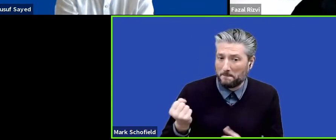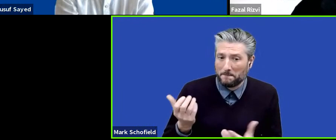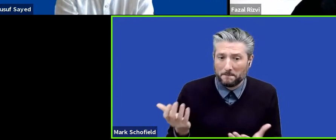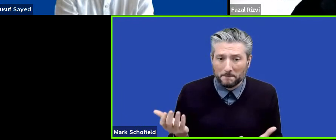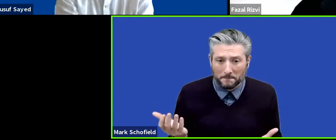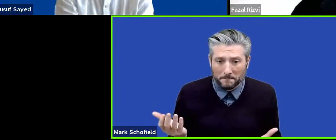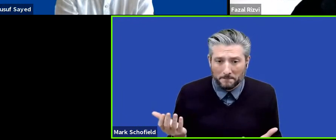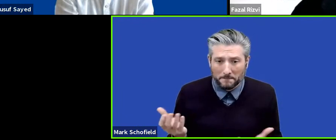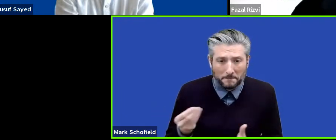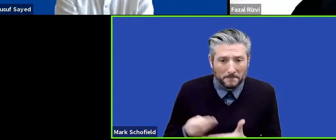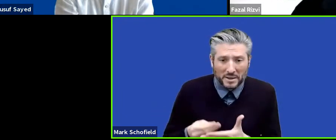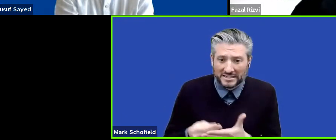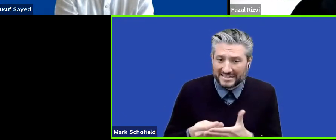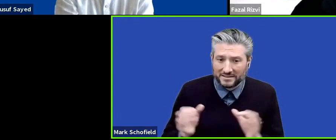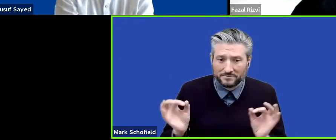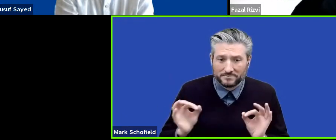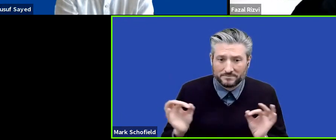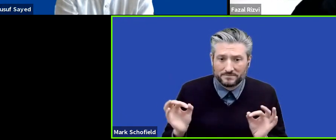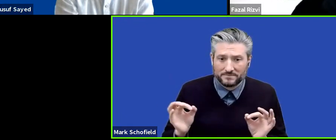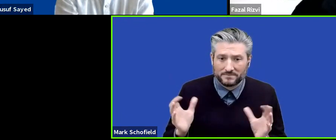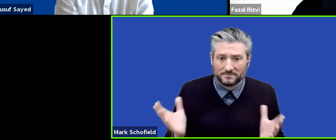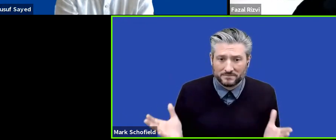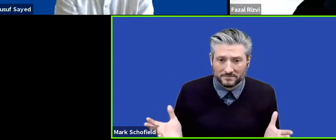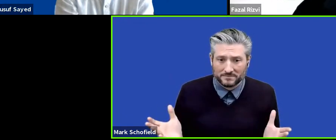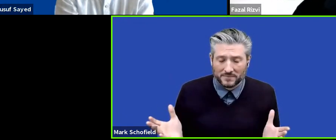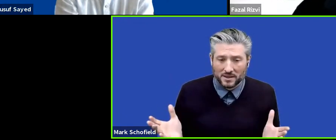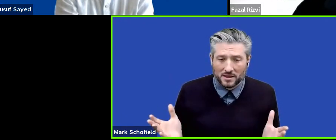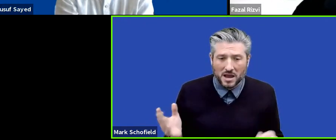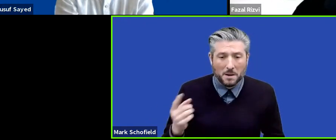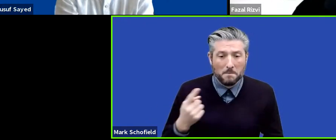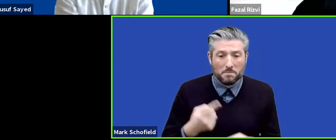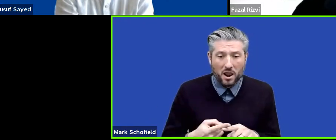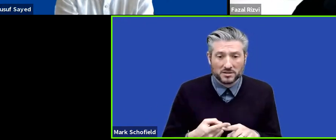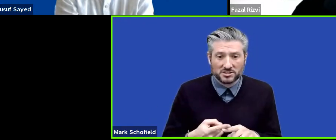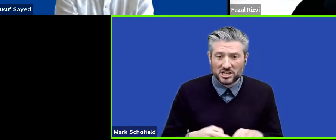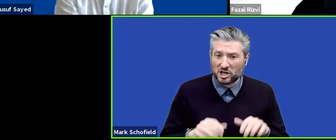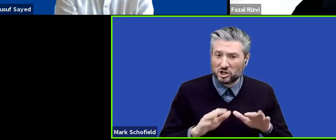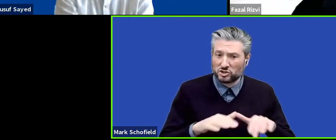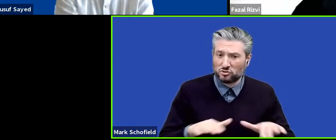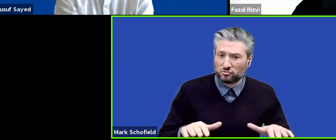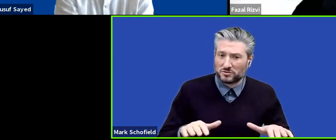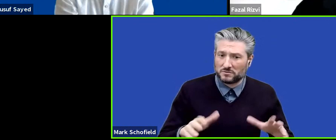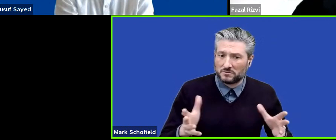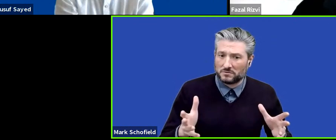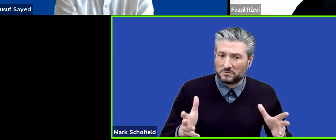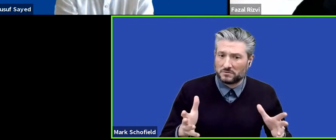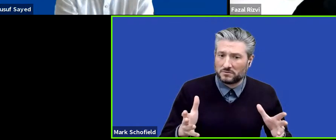of society, but they also were no longer able to rely on